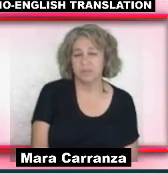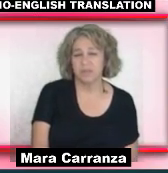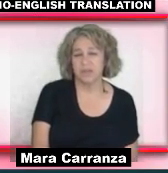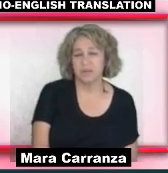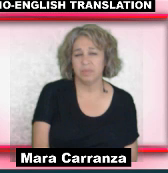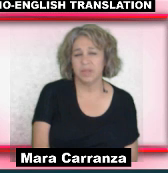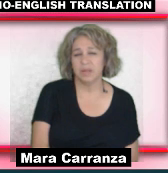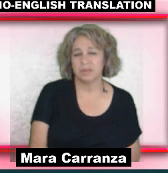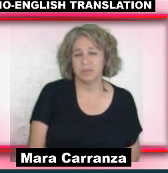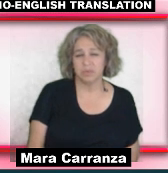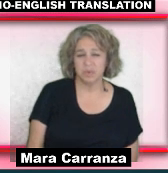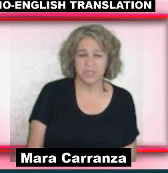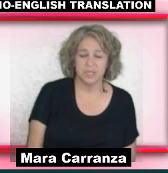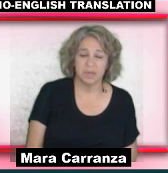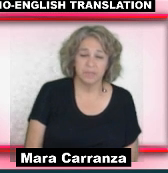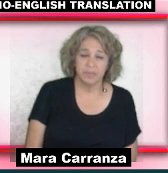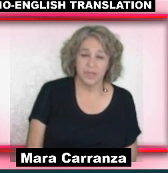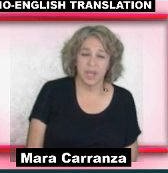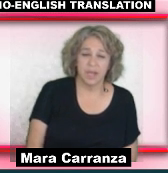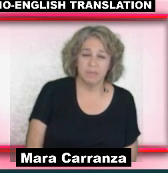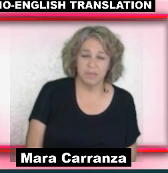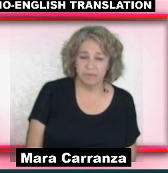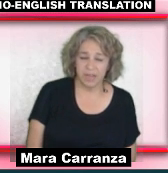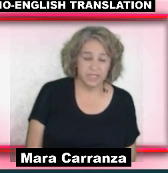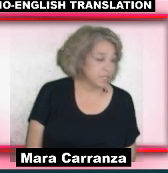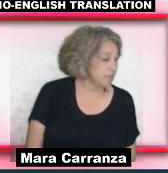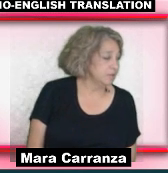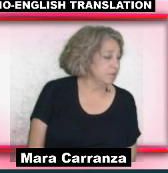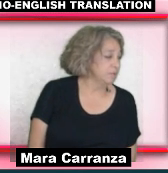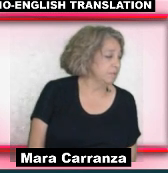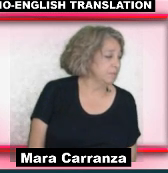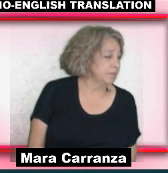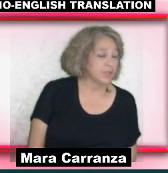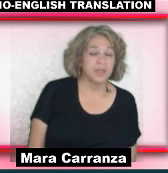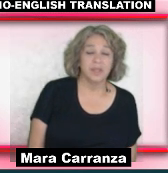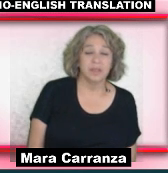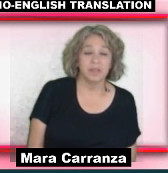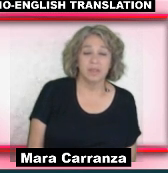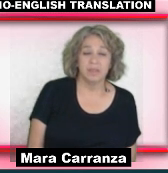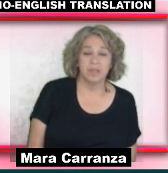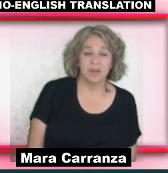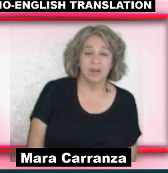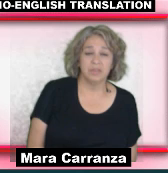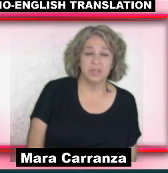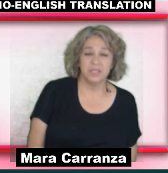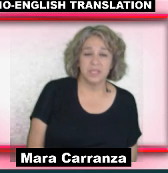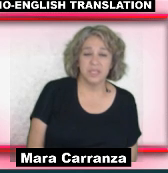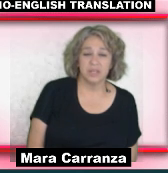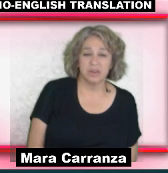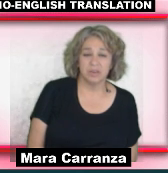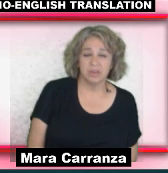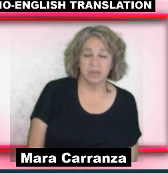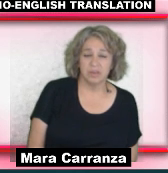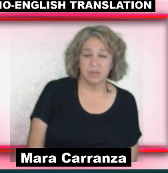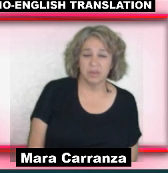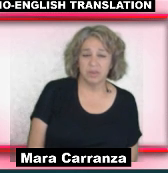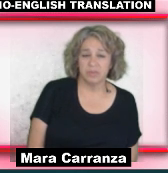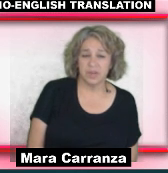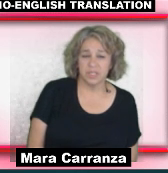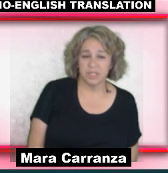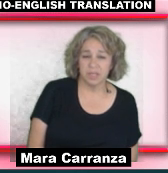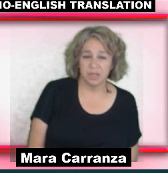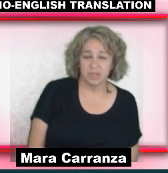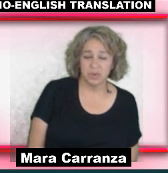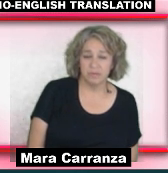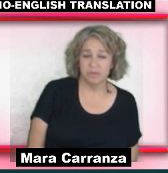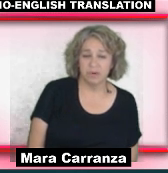that belongs to us. I'm advising you that all these things are good for